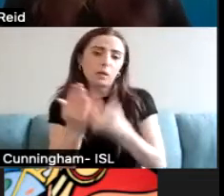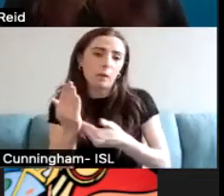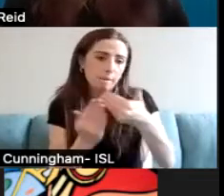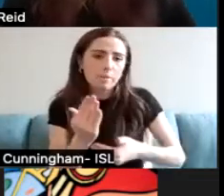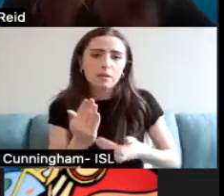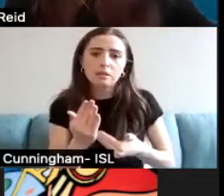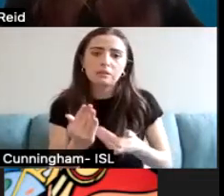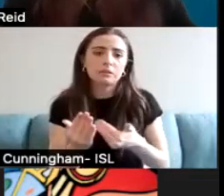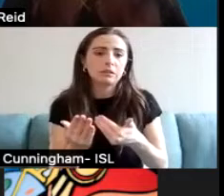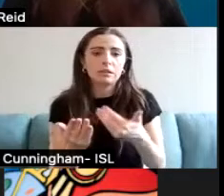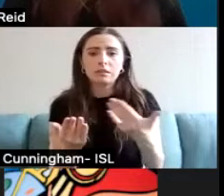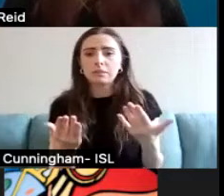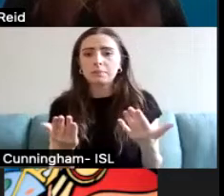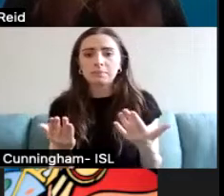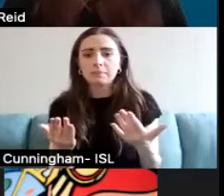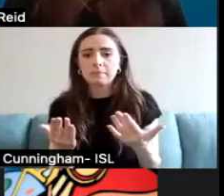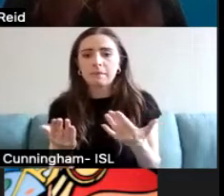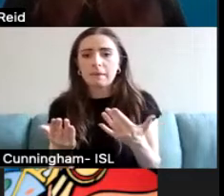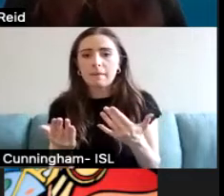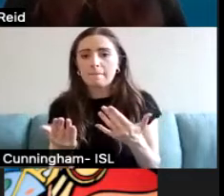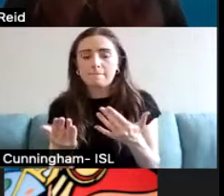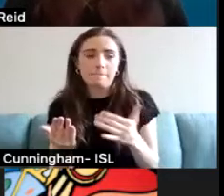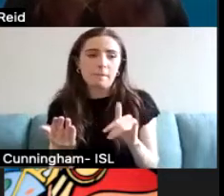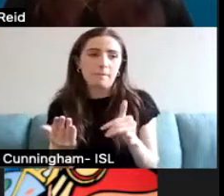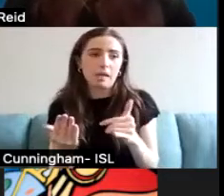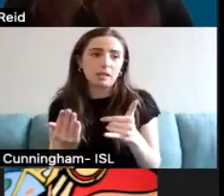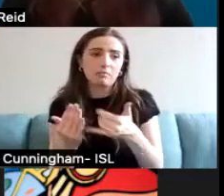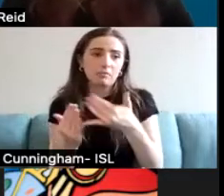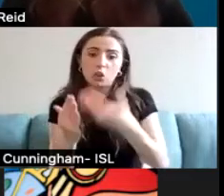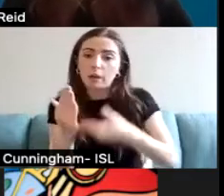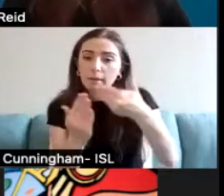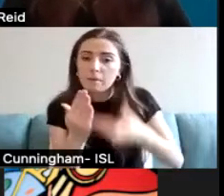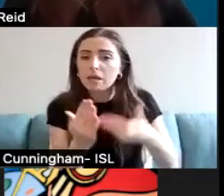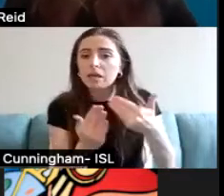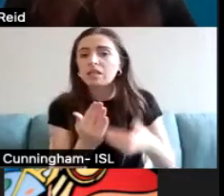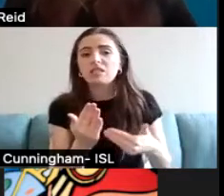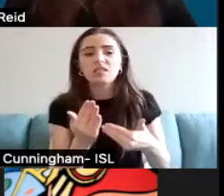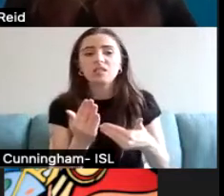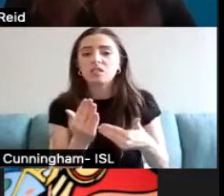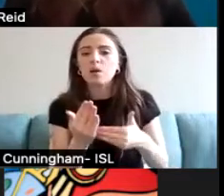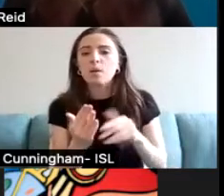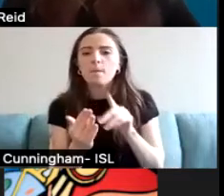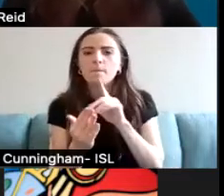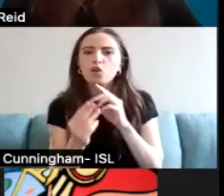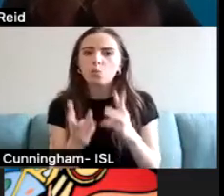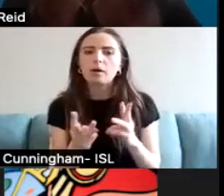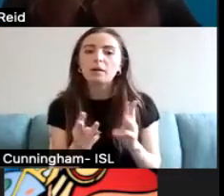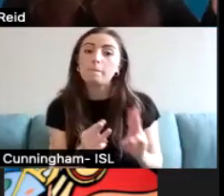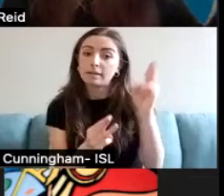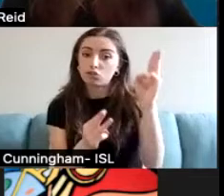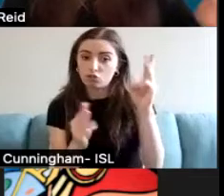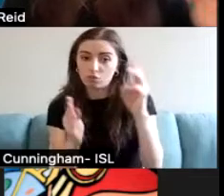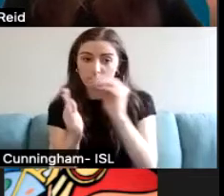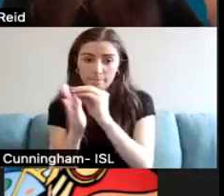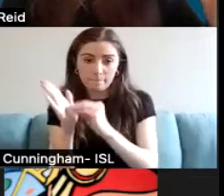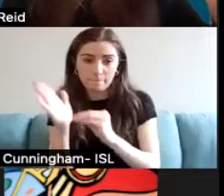an internal Word document that's going out to your colleagues, but you're going to put a couple of logos in it. So just